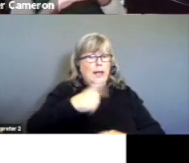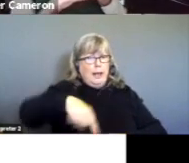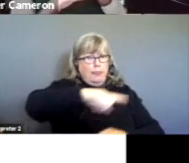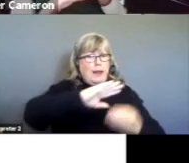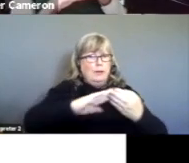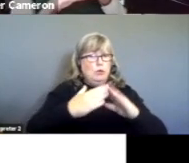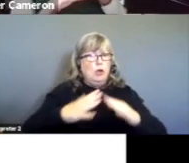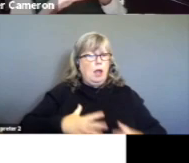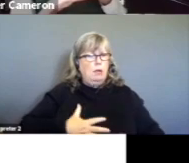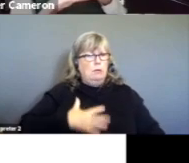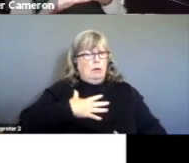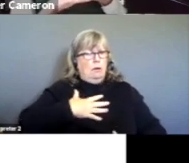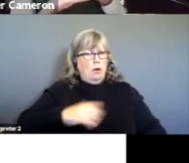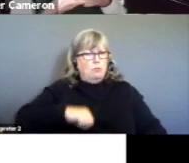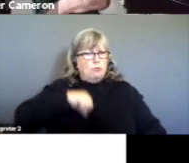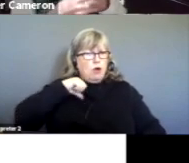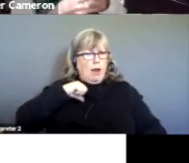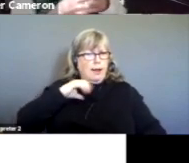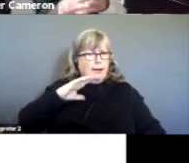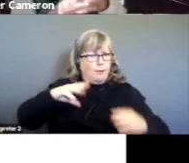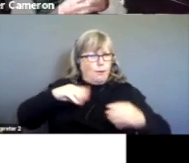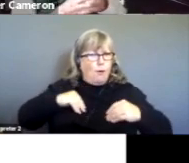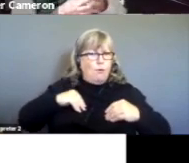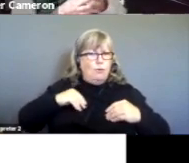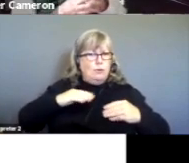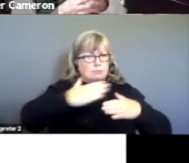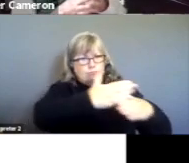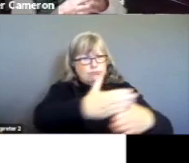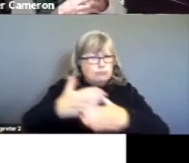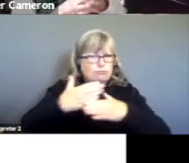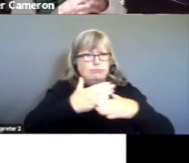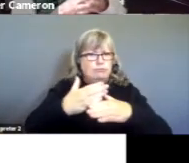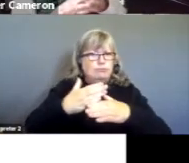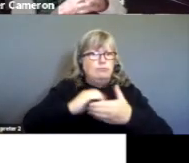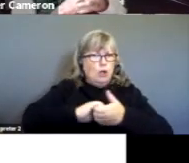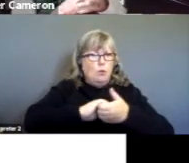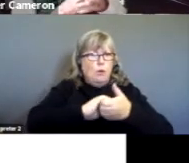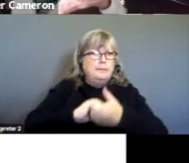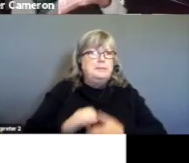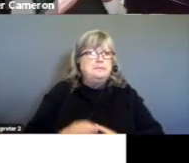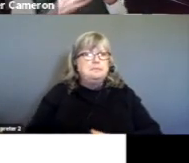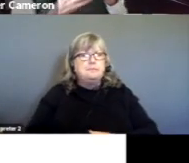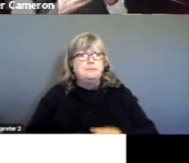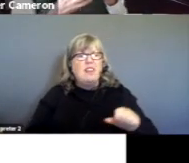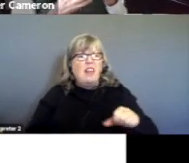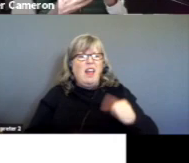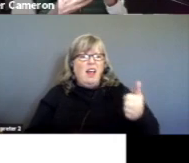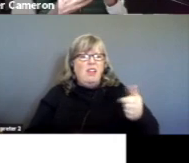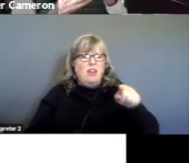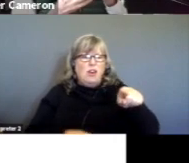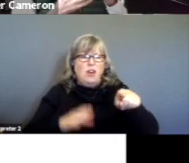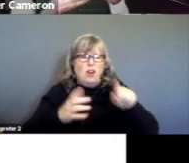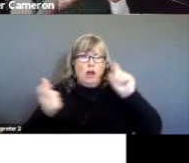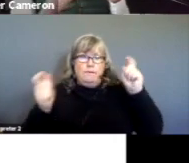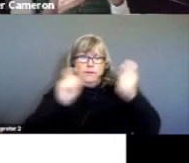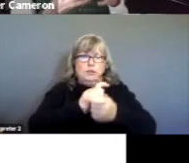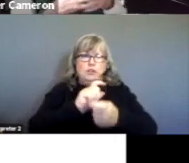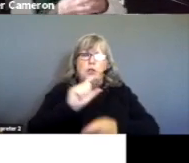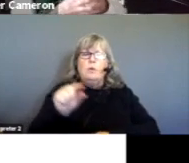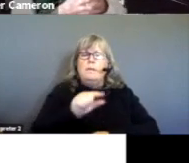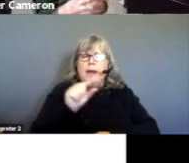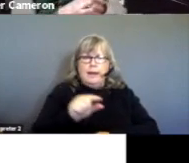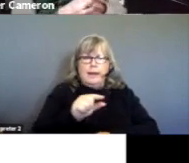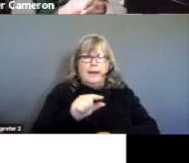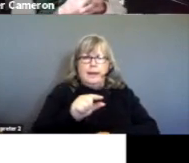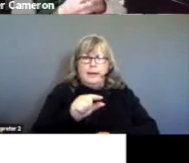This is another example in Quebec of a conversion. It was really the media,